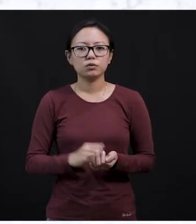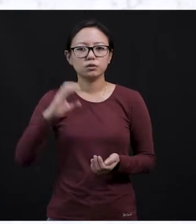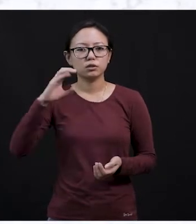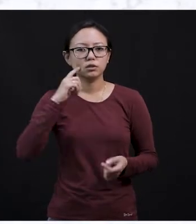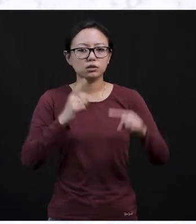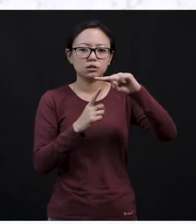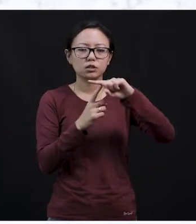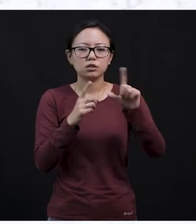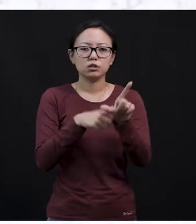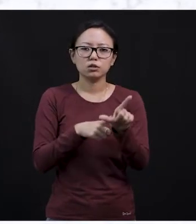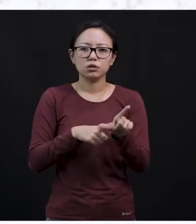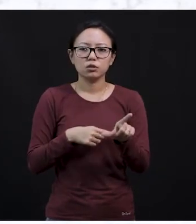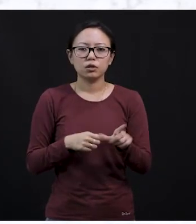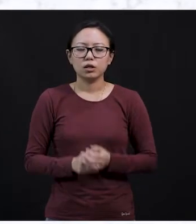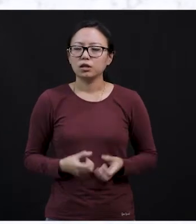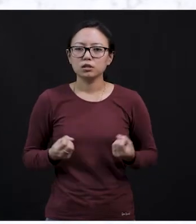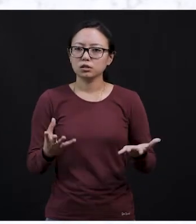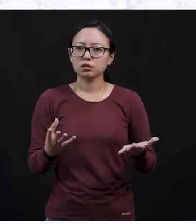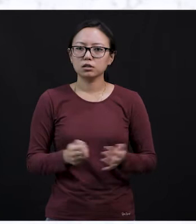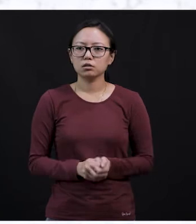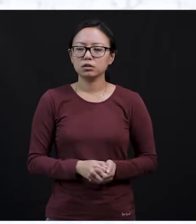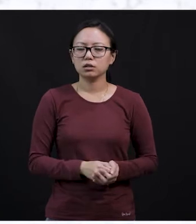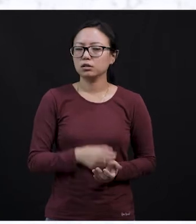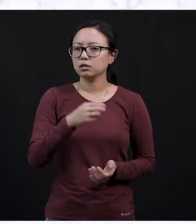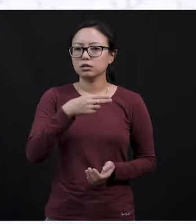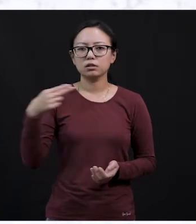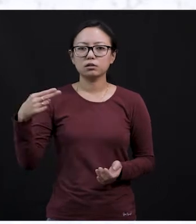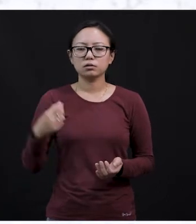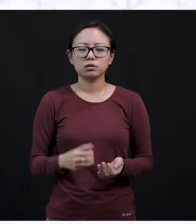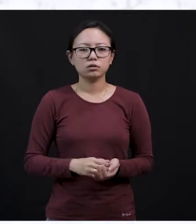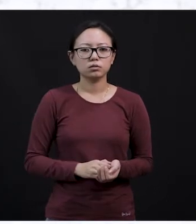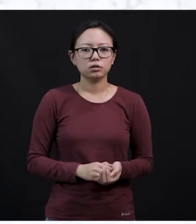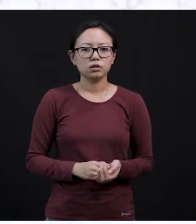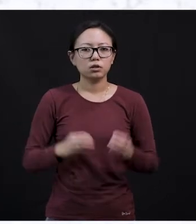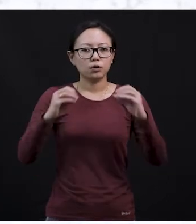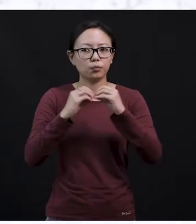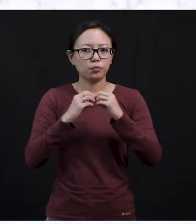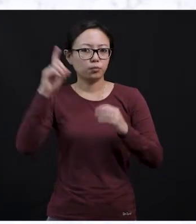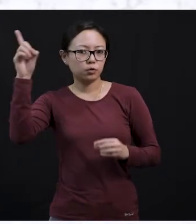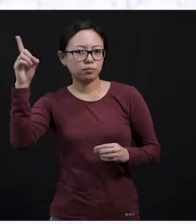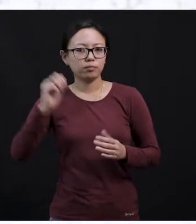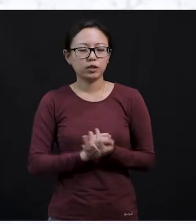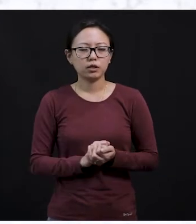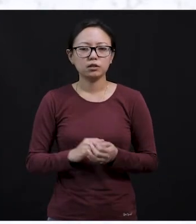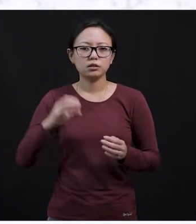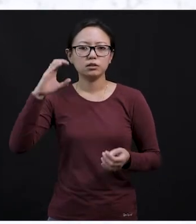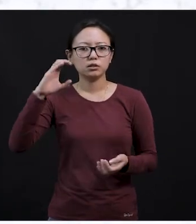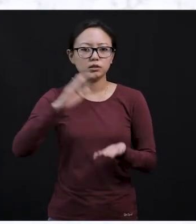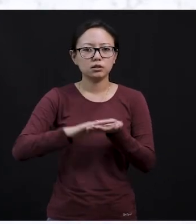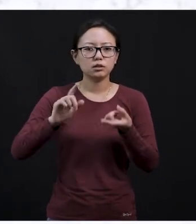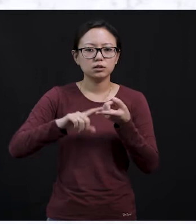now, Calcutta, so we call it Kolkata now, Madras, we call it Chennai. So we are going to stick to